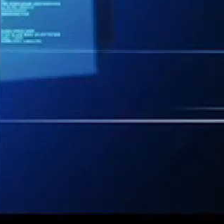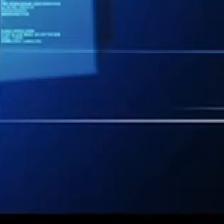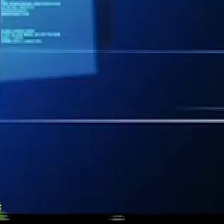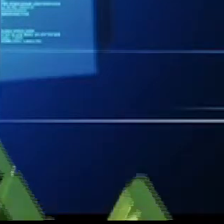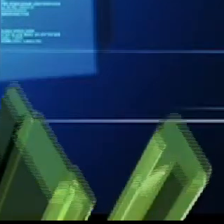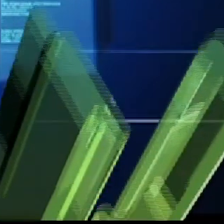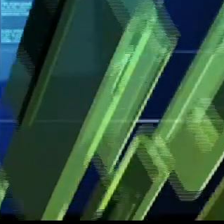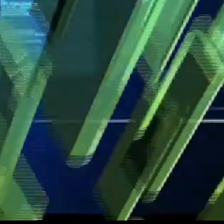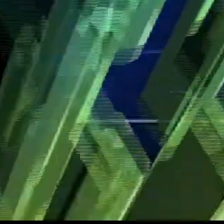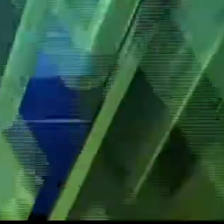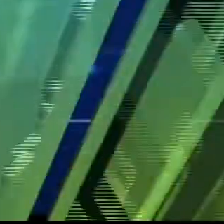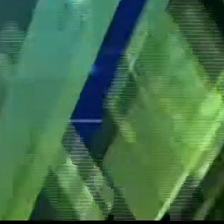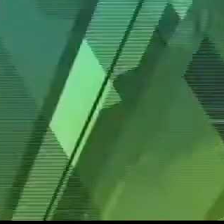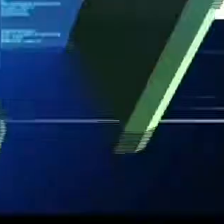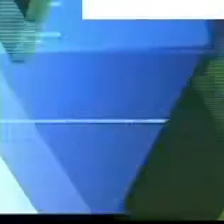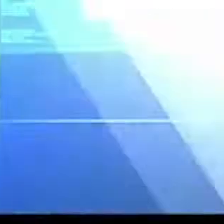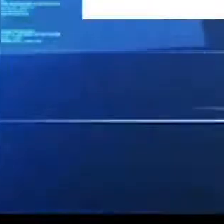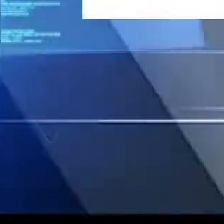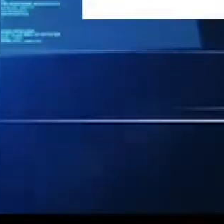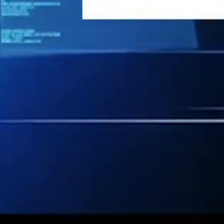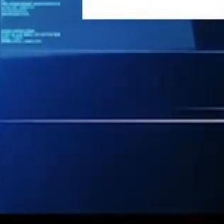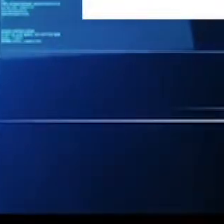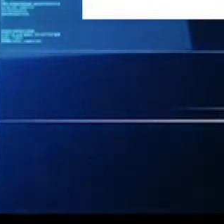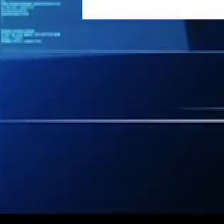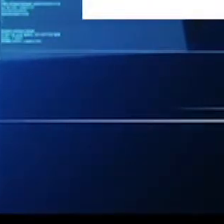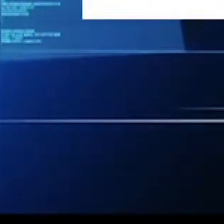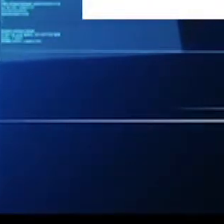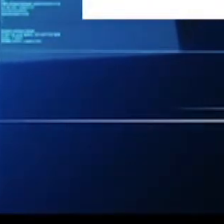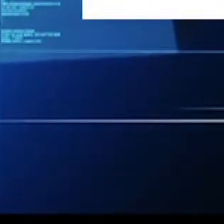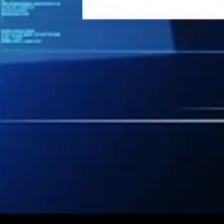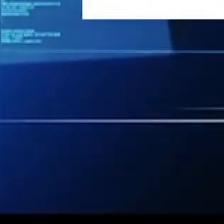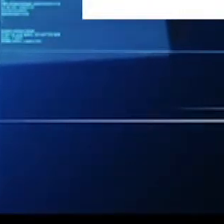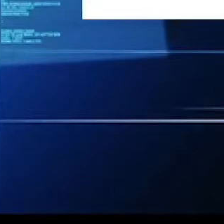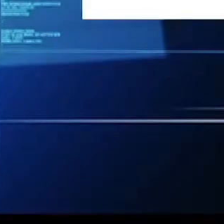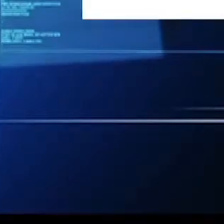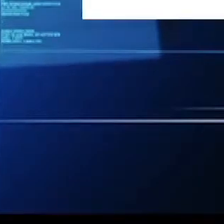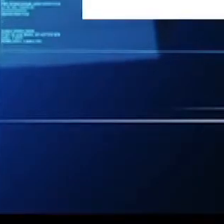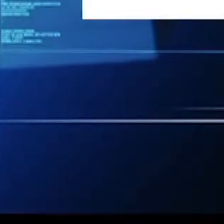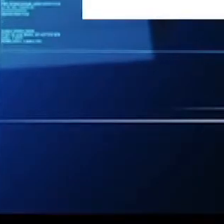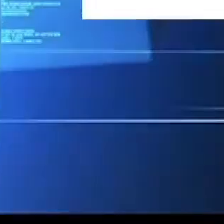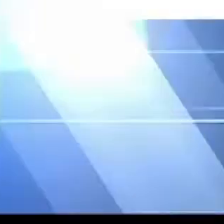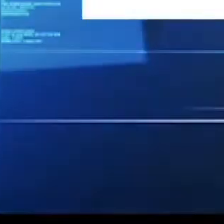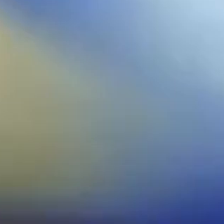This is ZNS Total Sports, brought to you by Fourth Terrace Diagnostic Center.